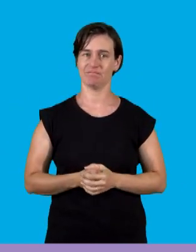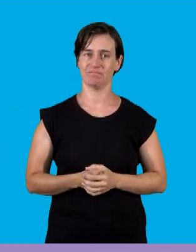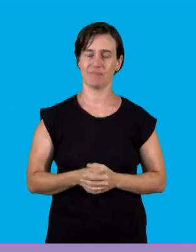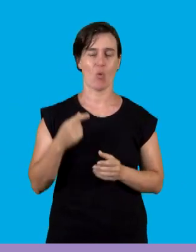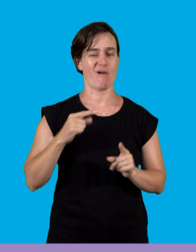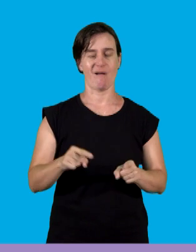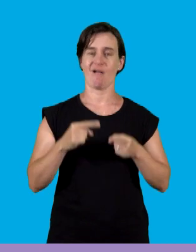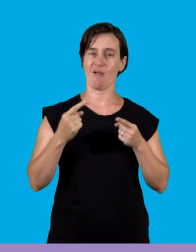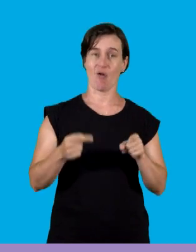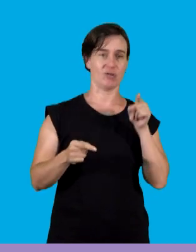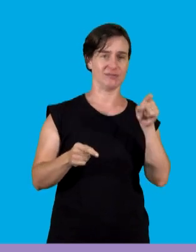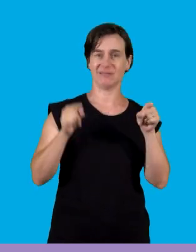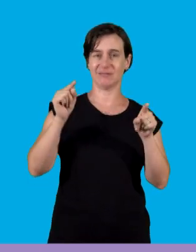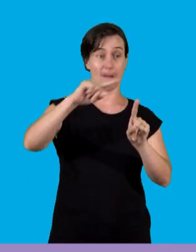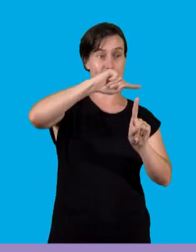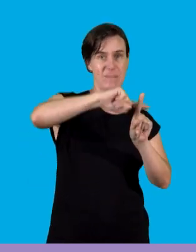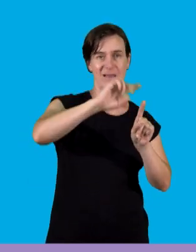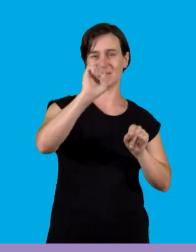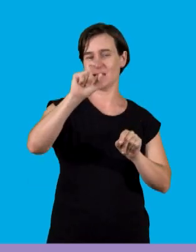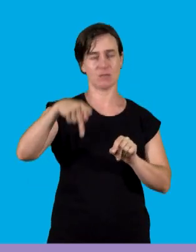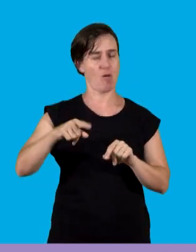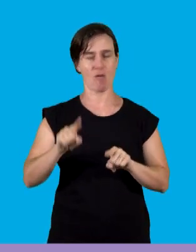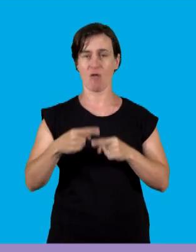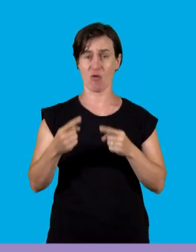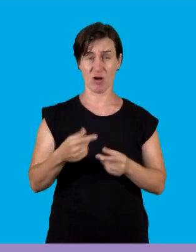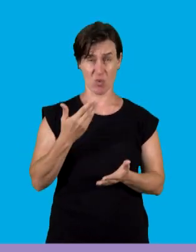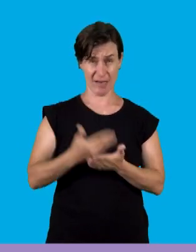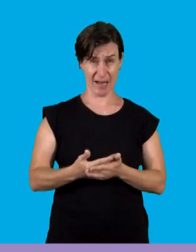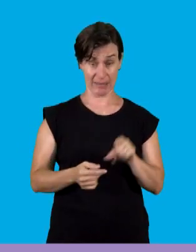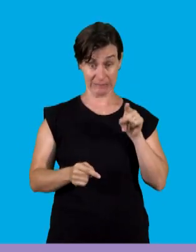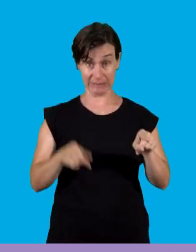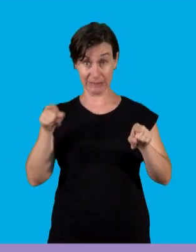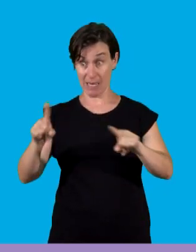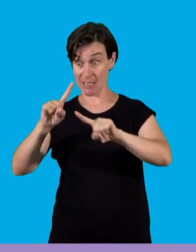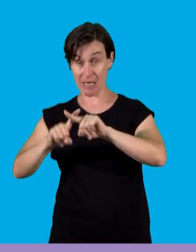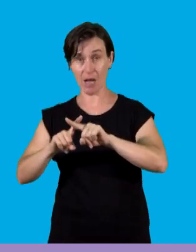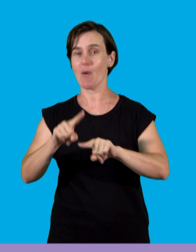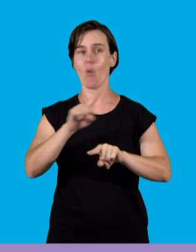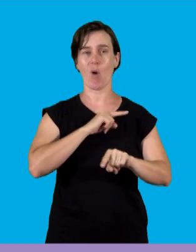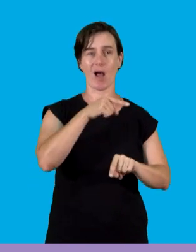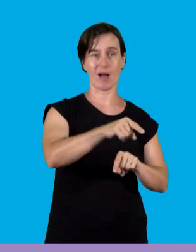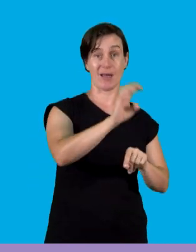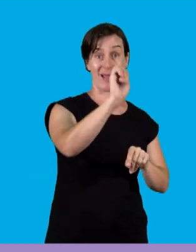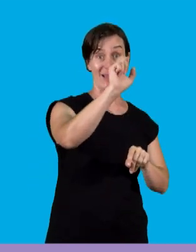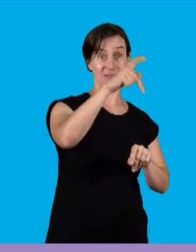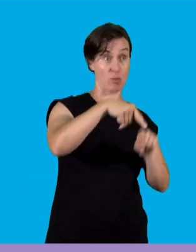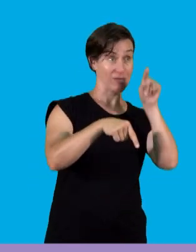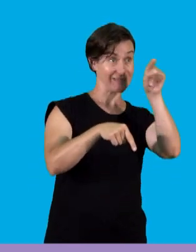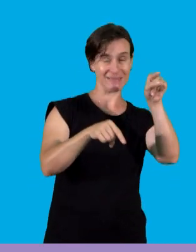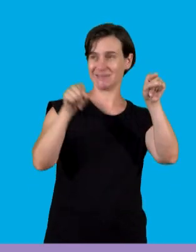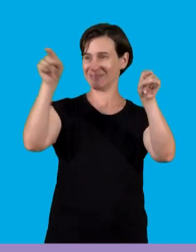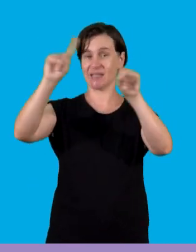2, so we cannot add those exponents. We also cannot multiply those bases because the exponents are not the